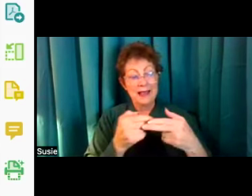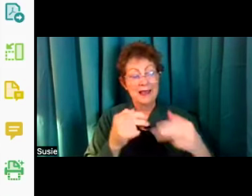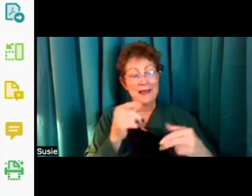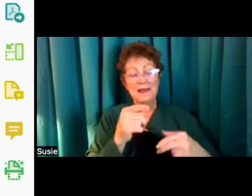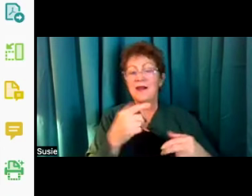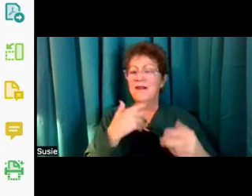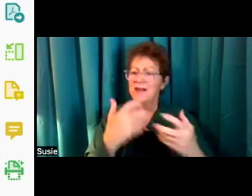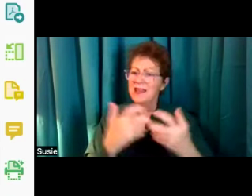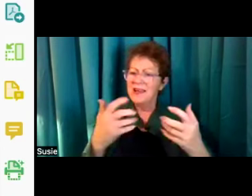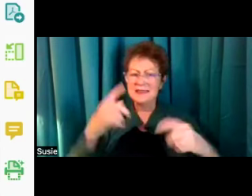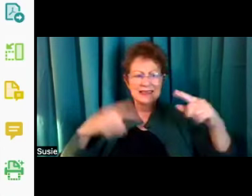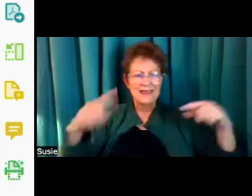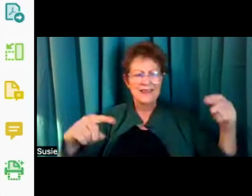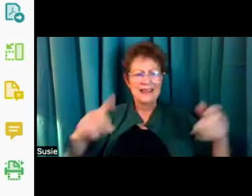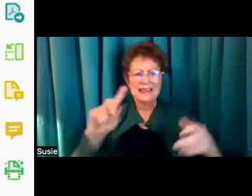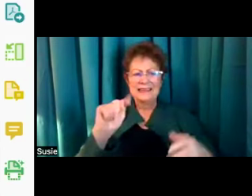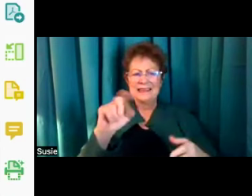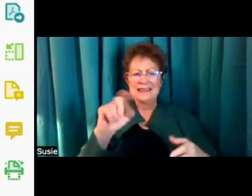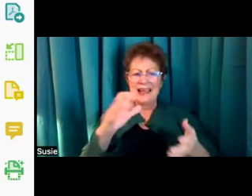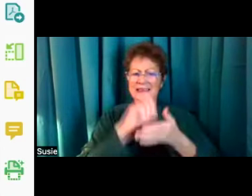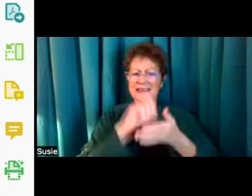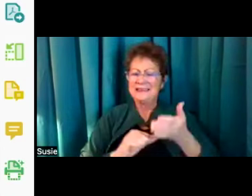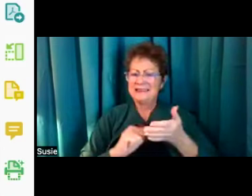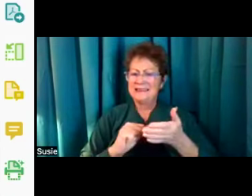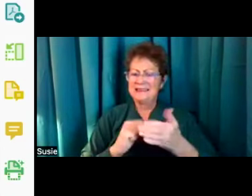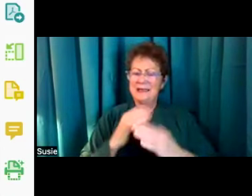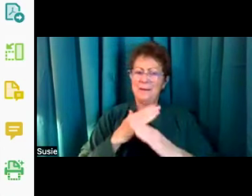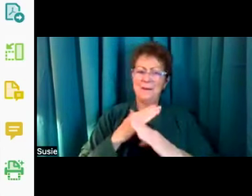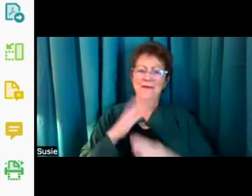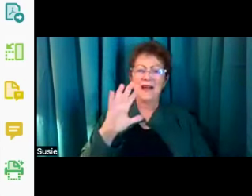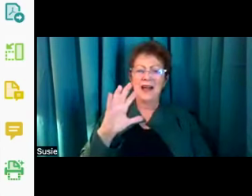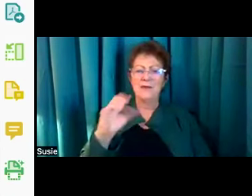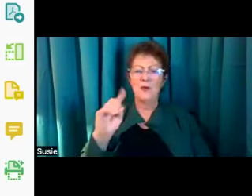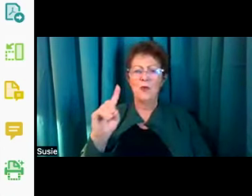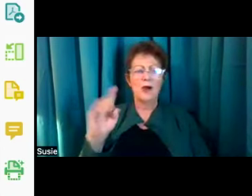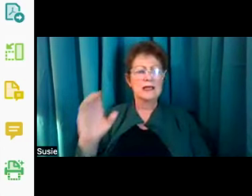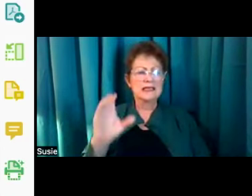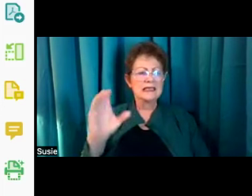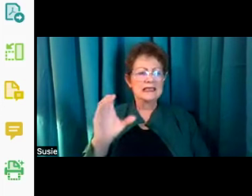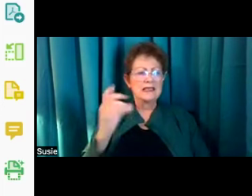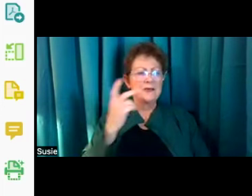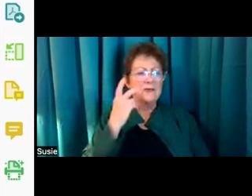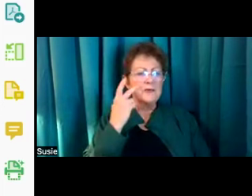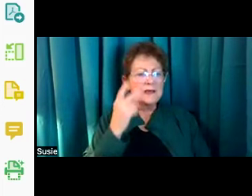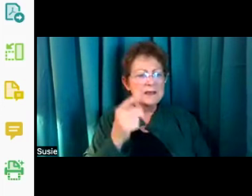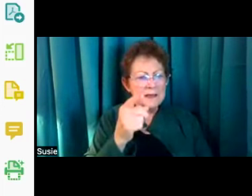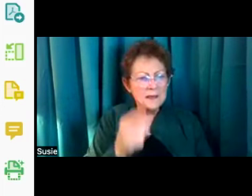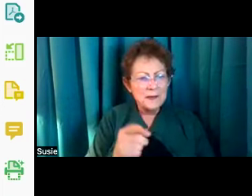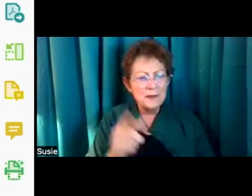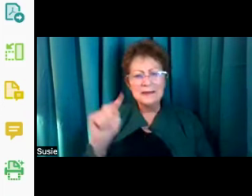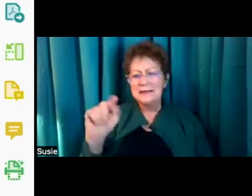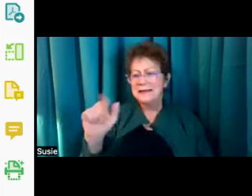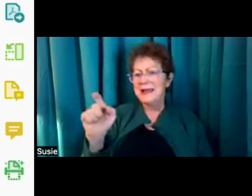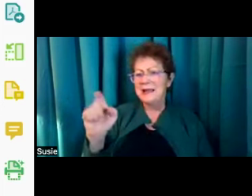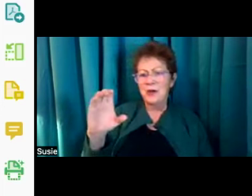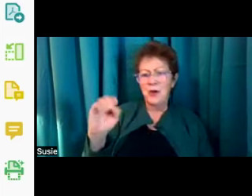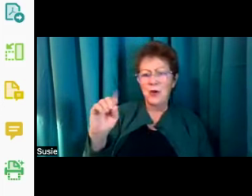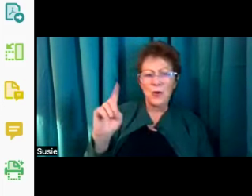of different tax exempt organizations under 501c of the tax code. There are social